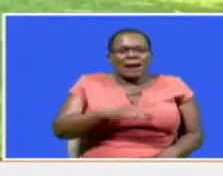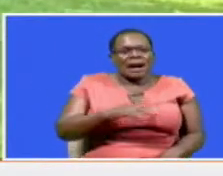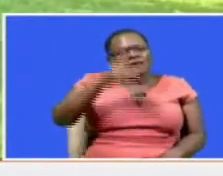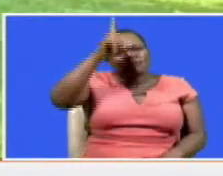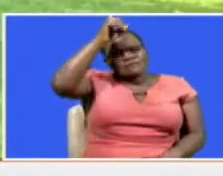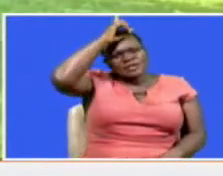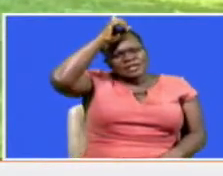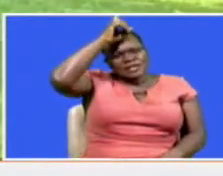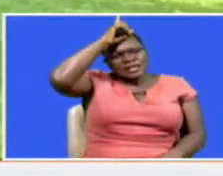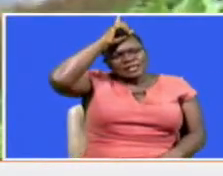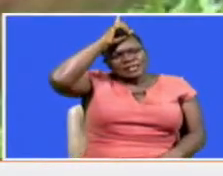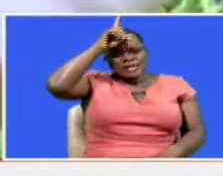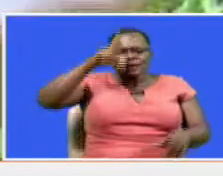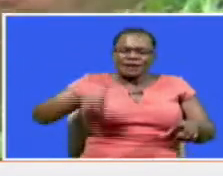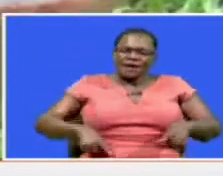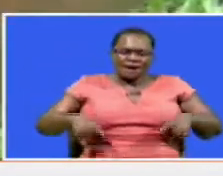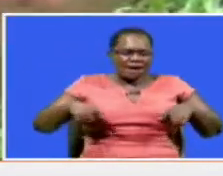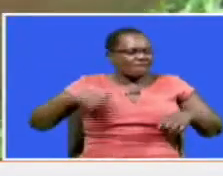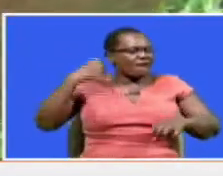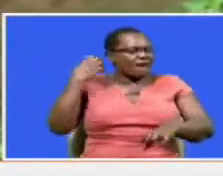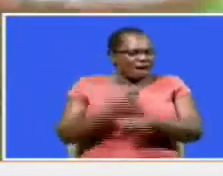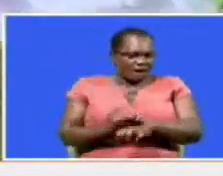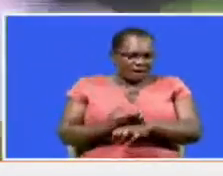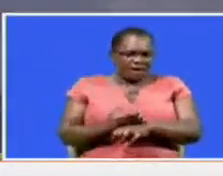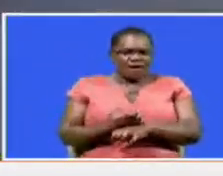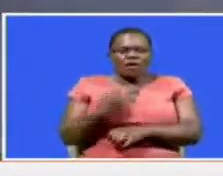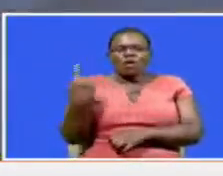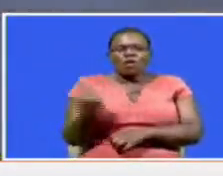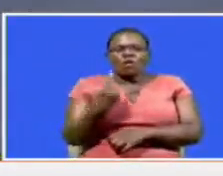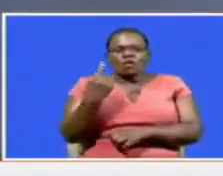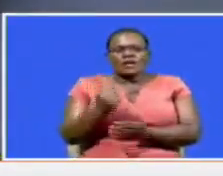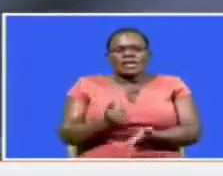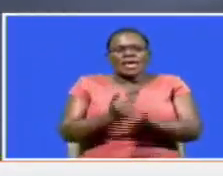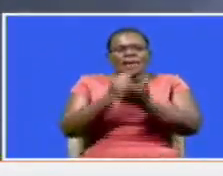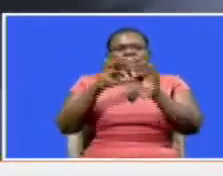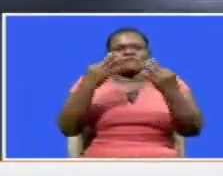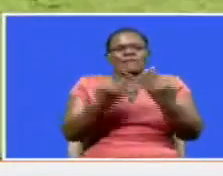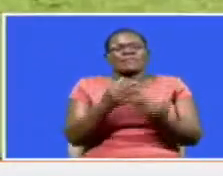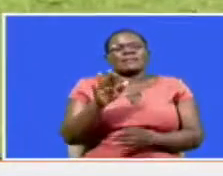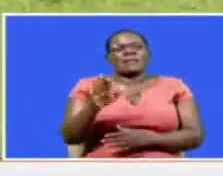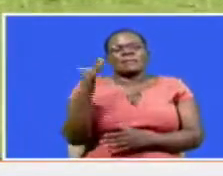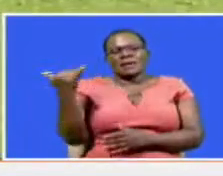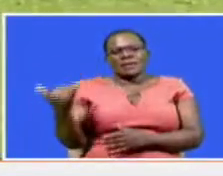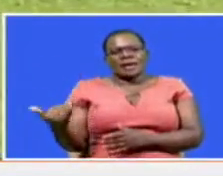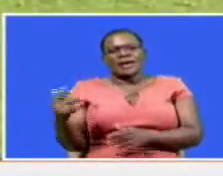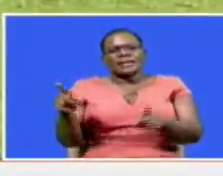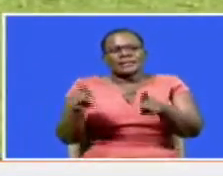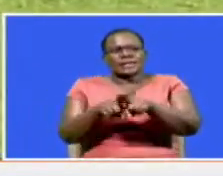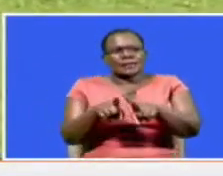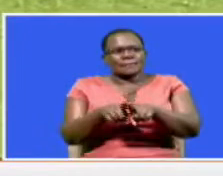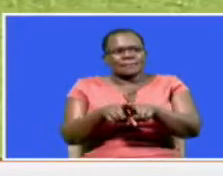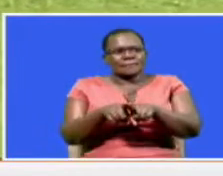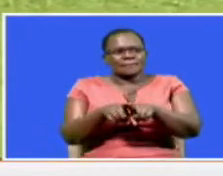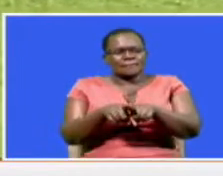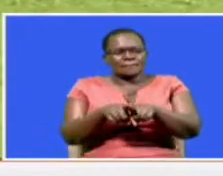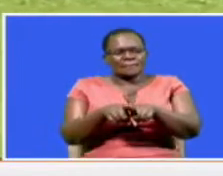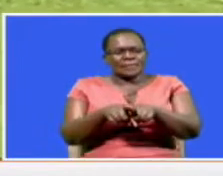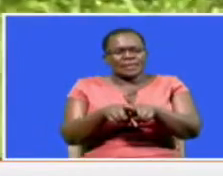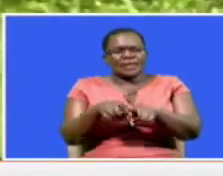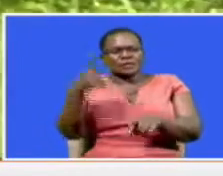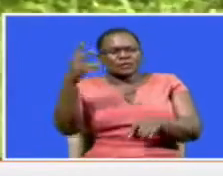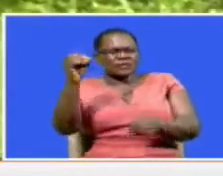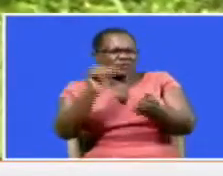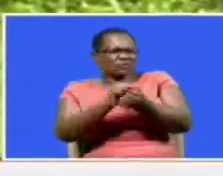rural home. Here, life was difficult as he was the only breadwinner of his young family. As luck will have it, however,